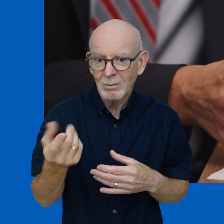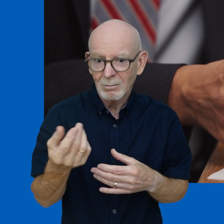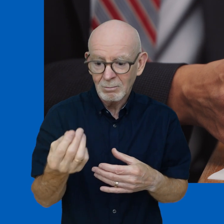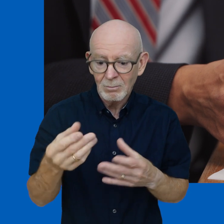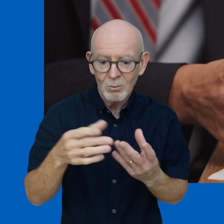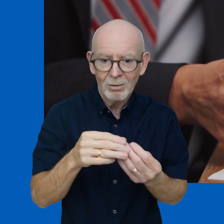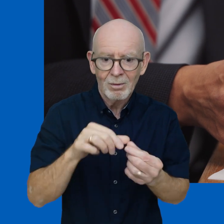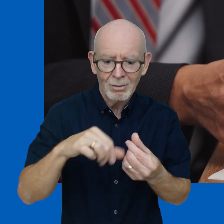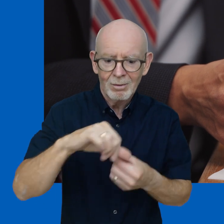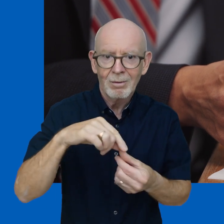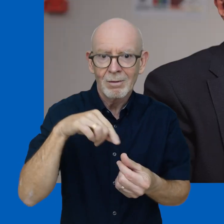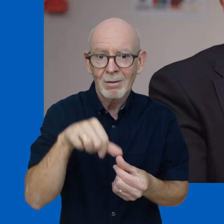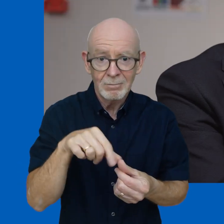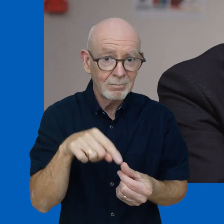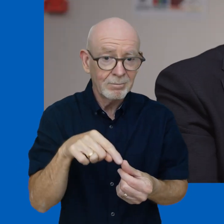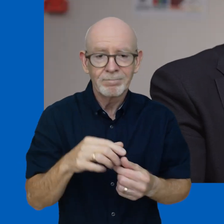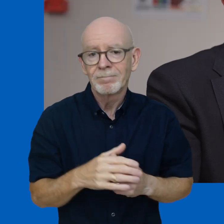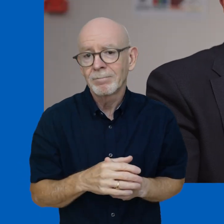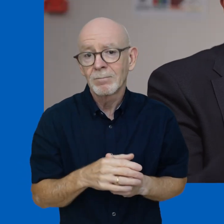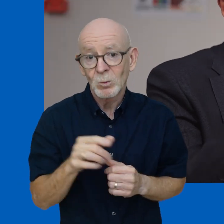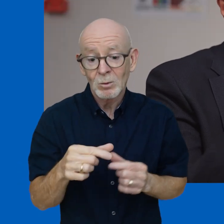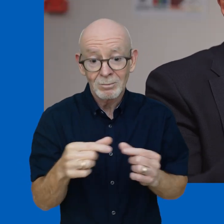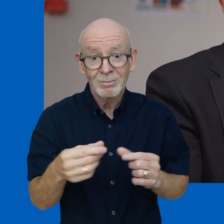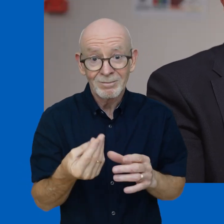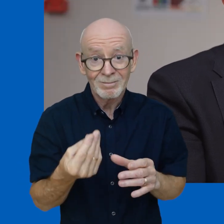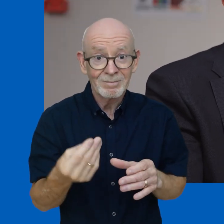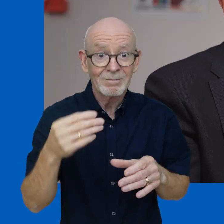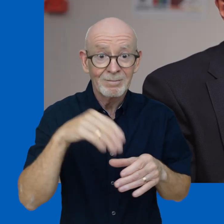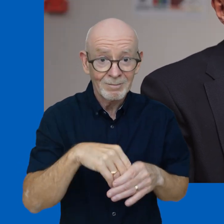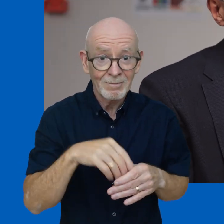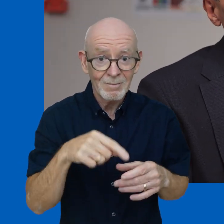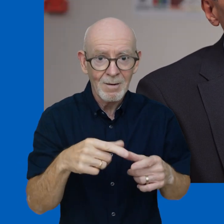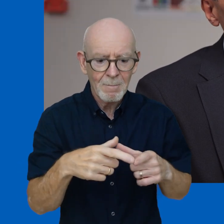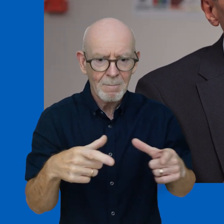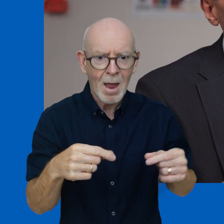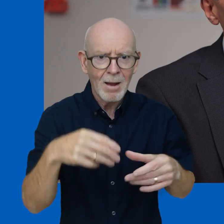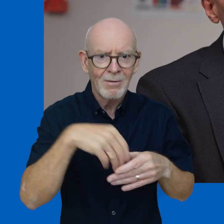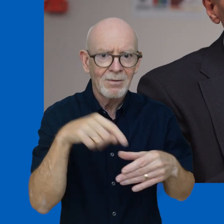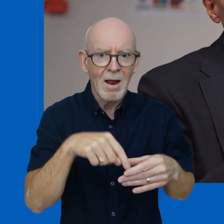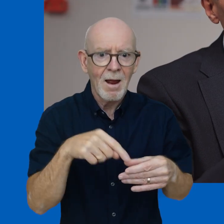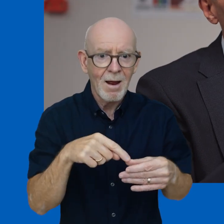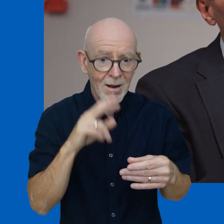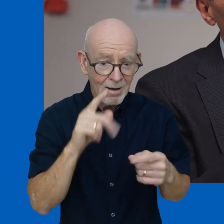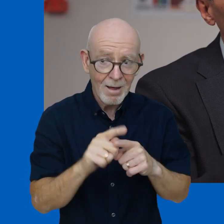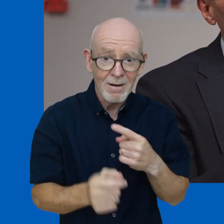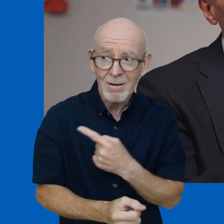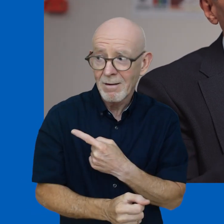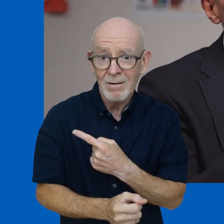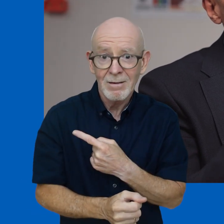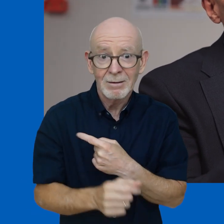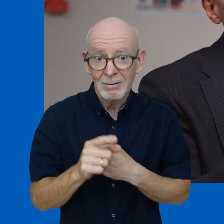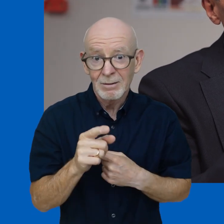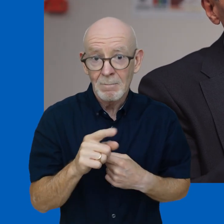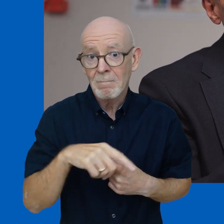give you onto the poo stick. Put the poo stick and the form into the bag here